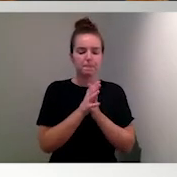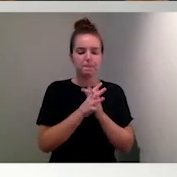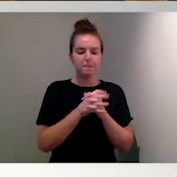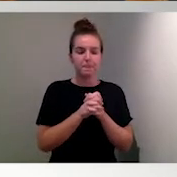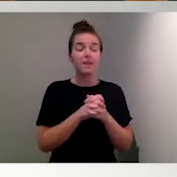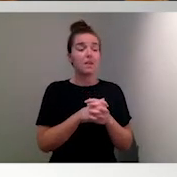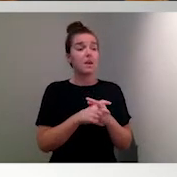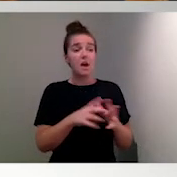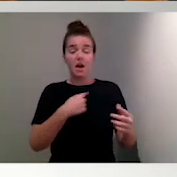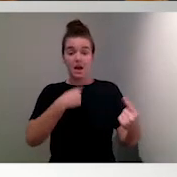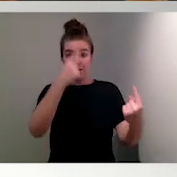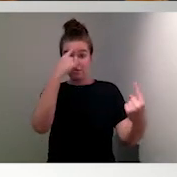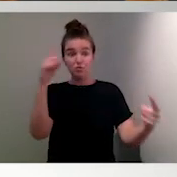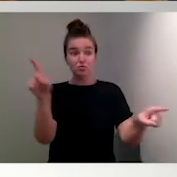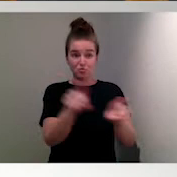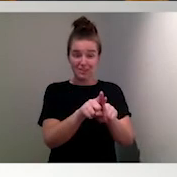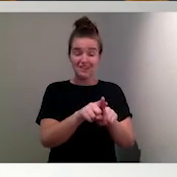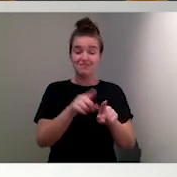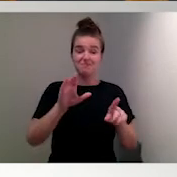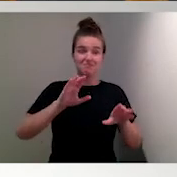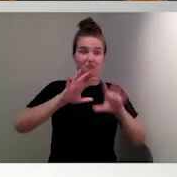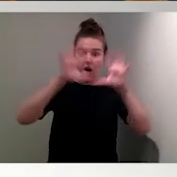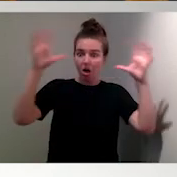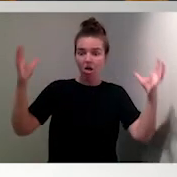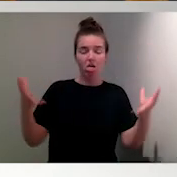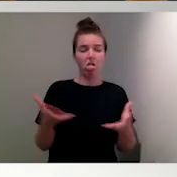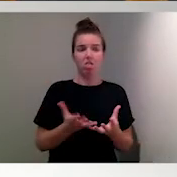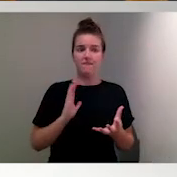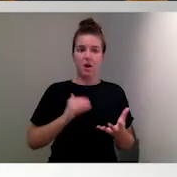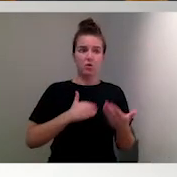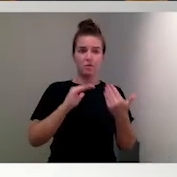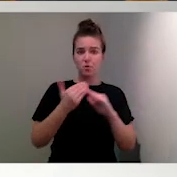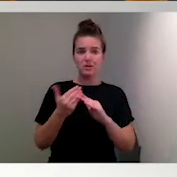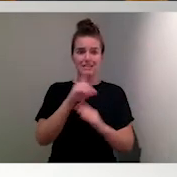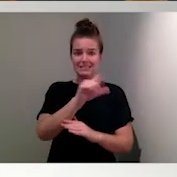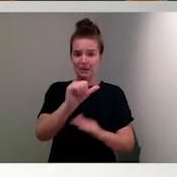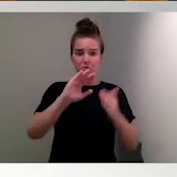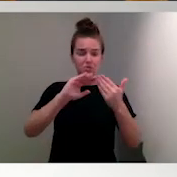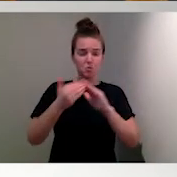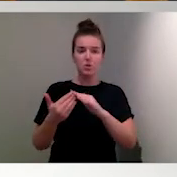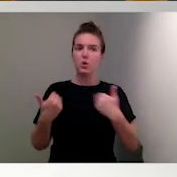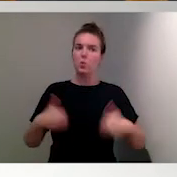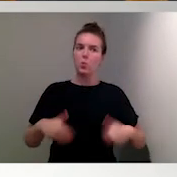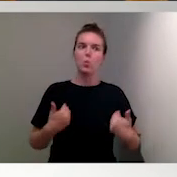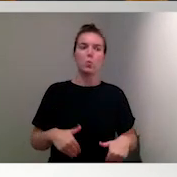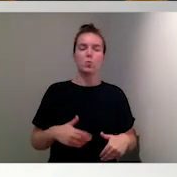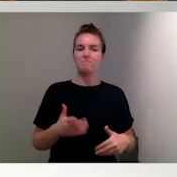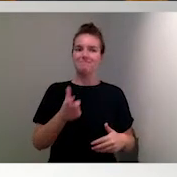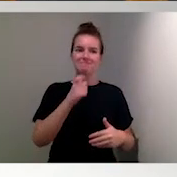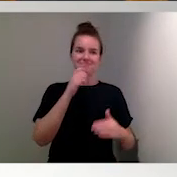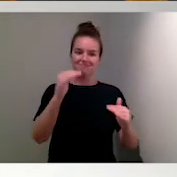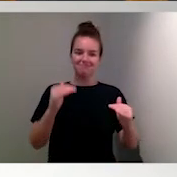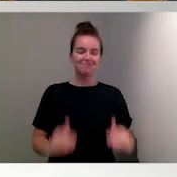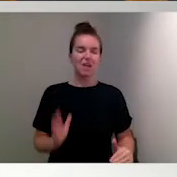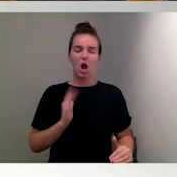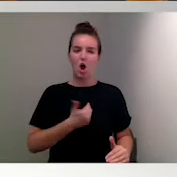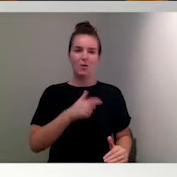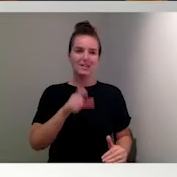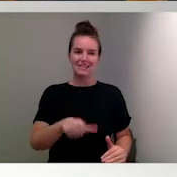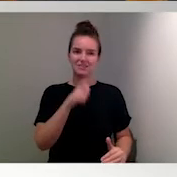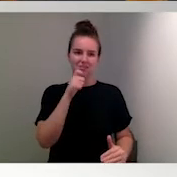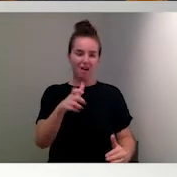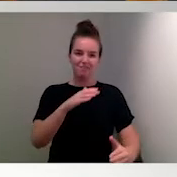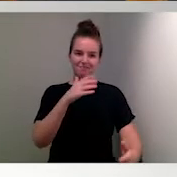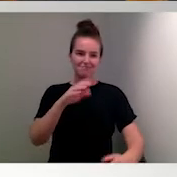in all areas, and we'll keep the focus on travel here, but we're working very hard to make sure